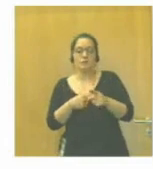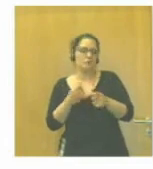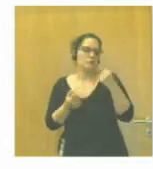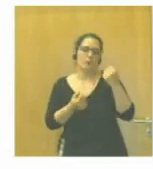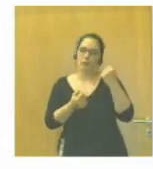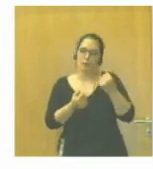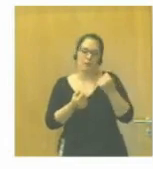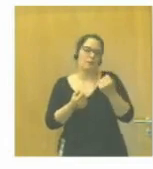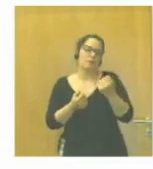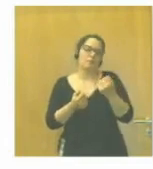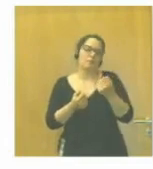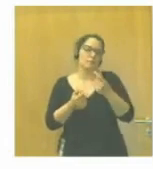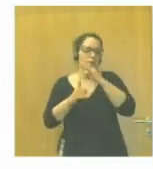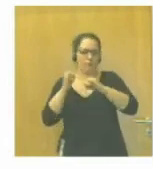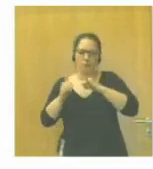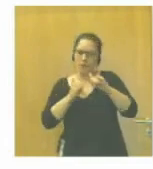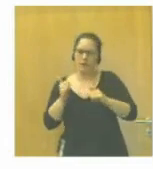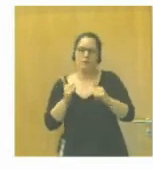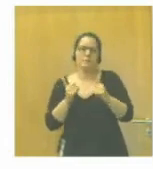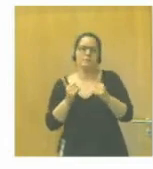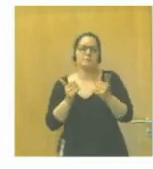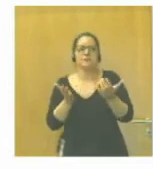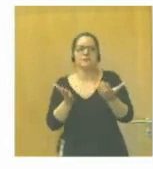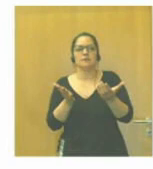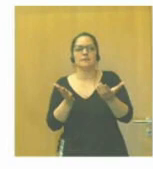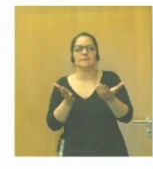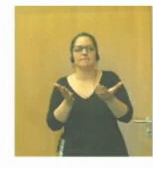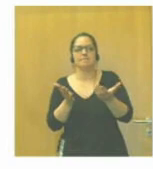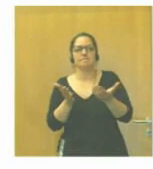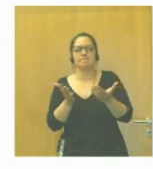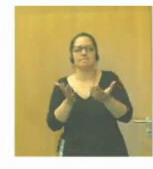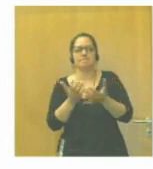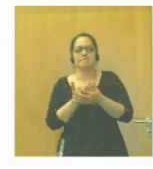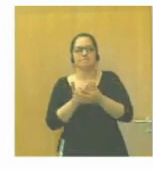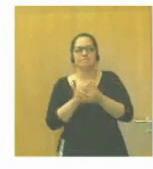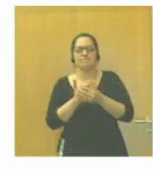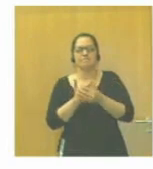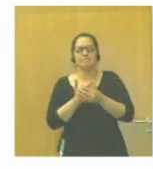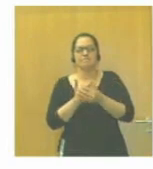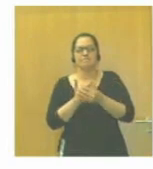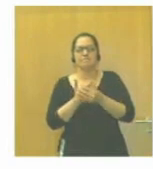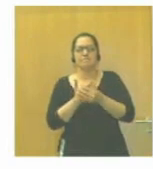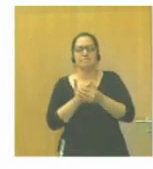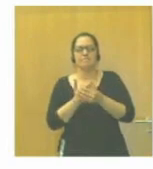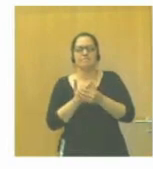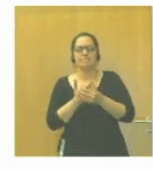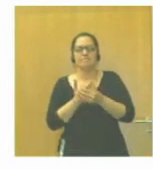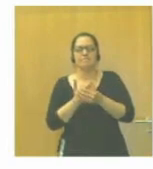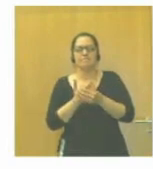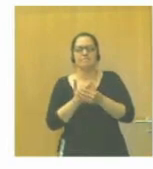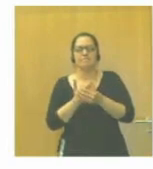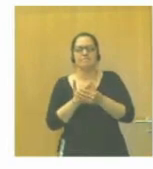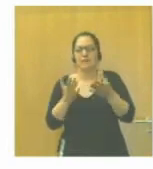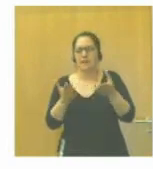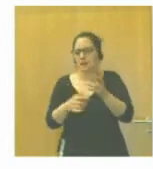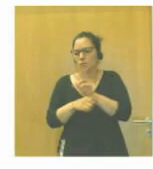aimed at healthcare can help them get better. And the people we're sending them to do not feel comfortable and confident to provide this care.